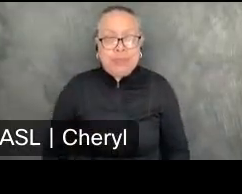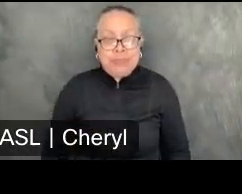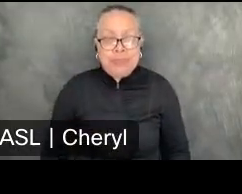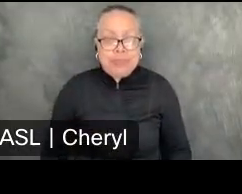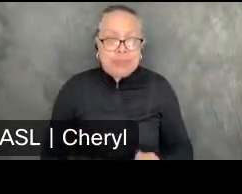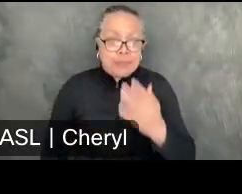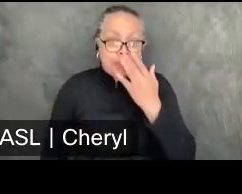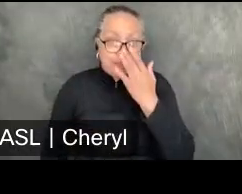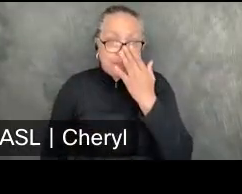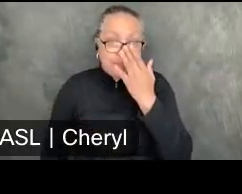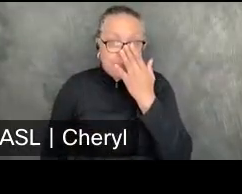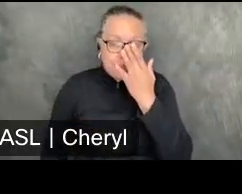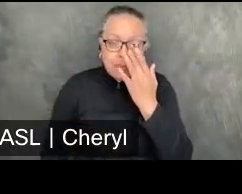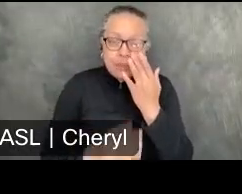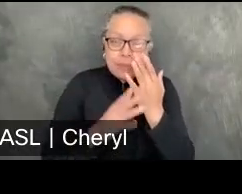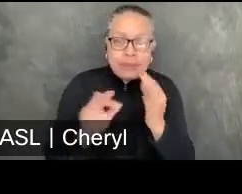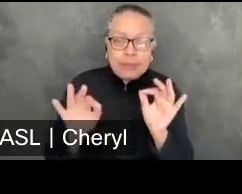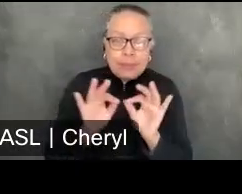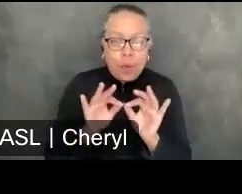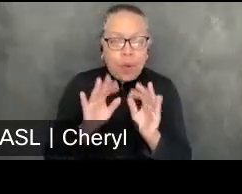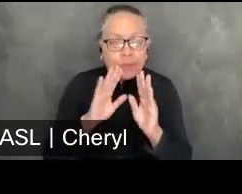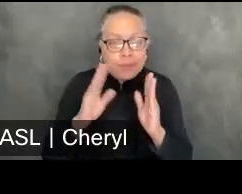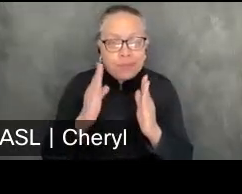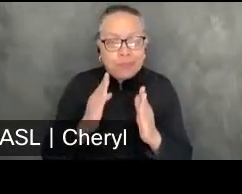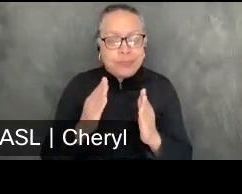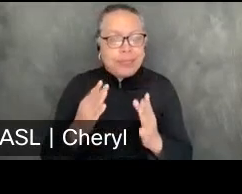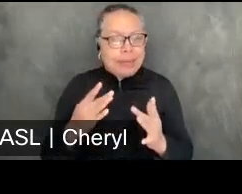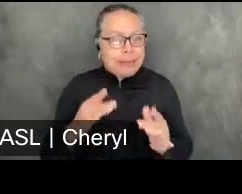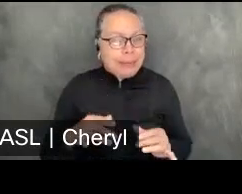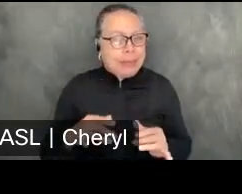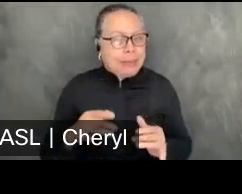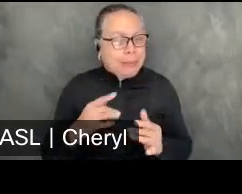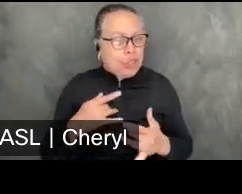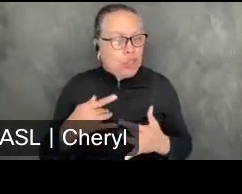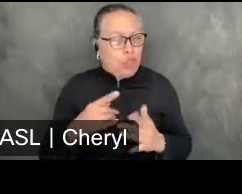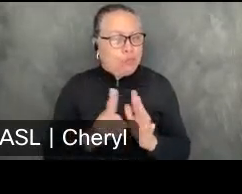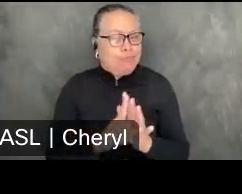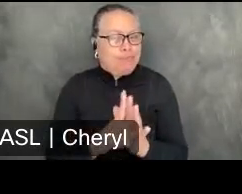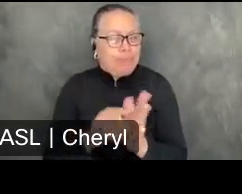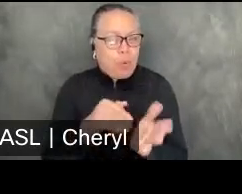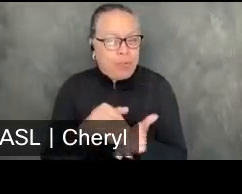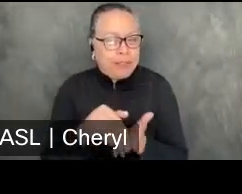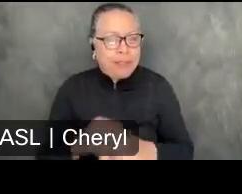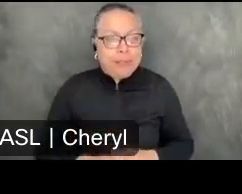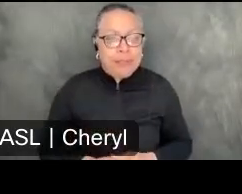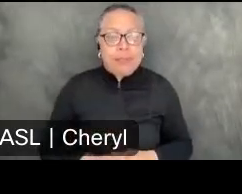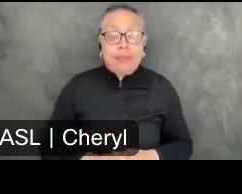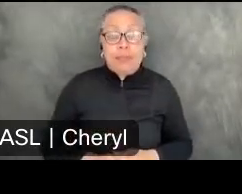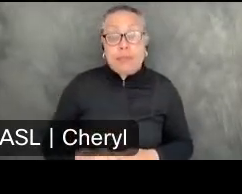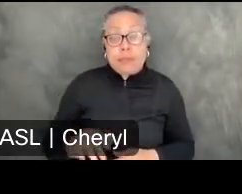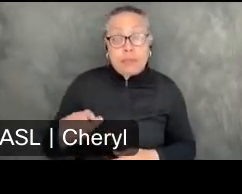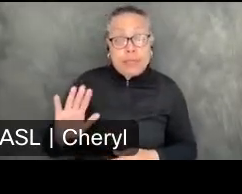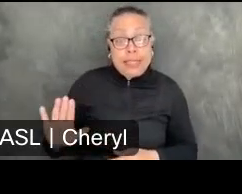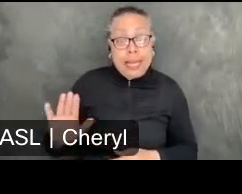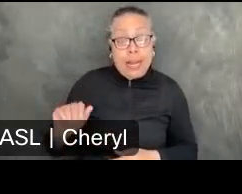common concerns that come up with intimate partner violence. So recognizing that abusive partners, they may